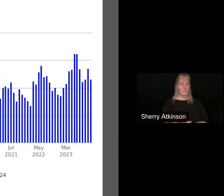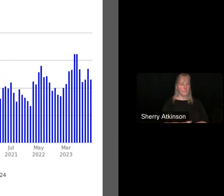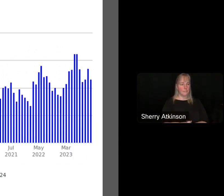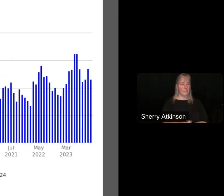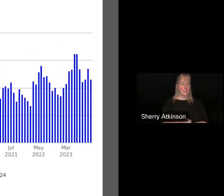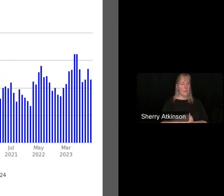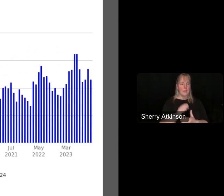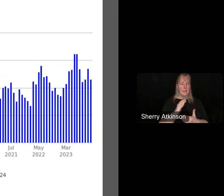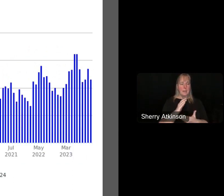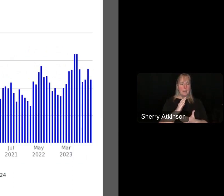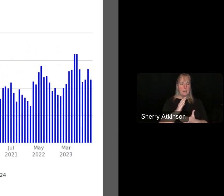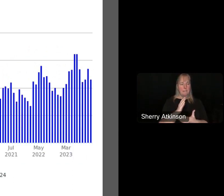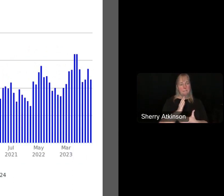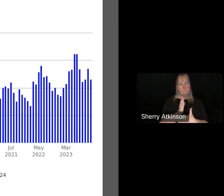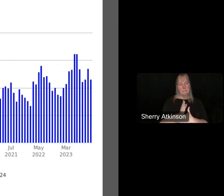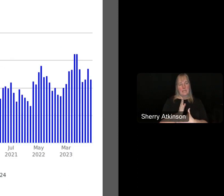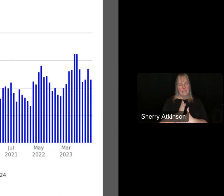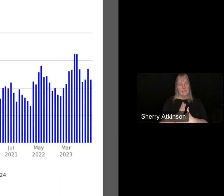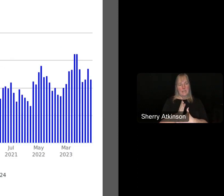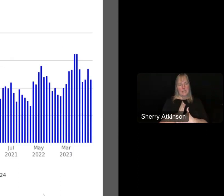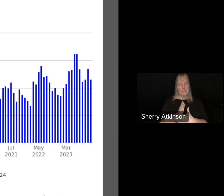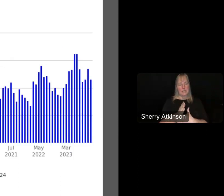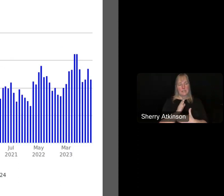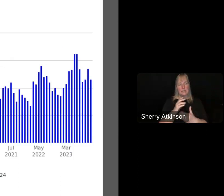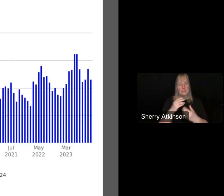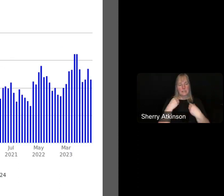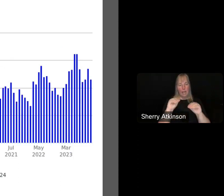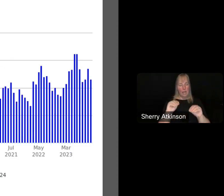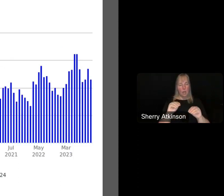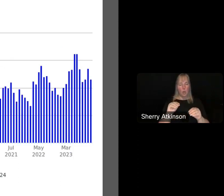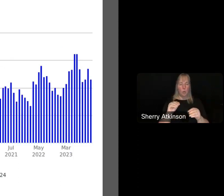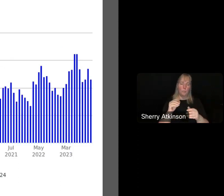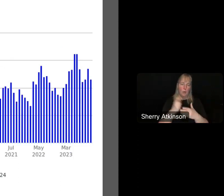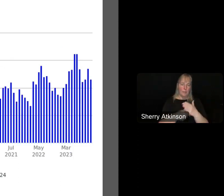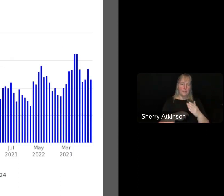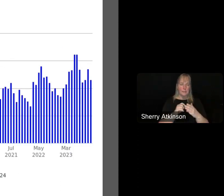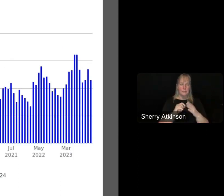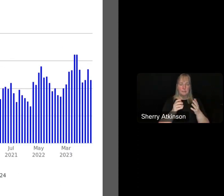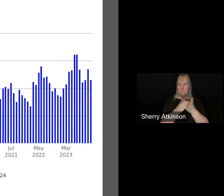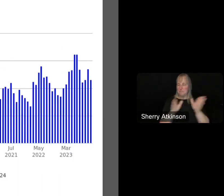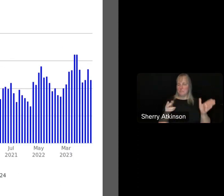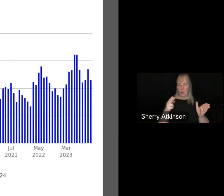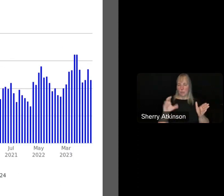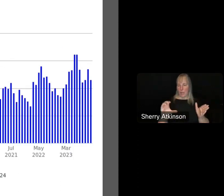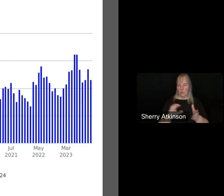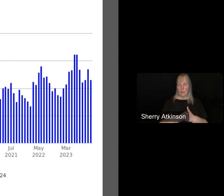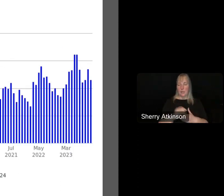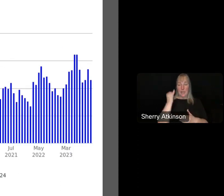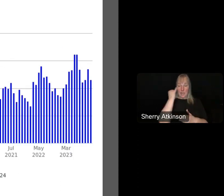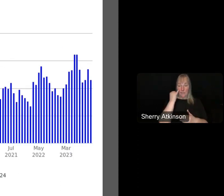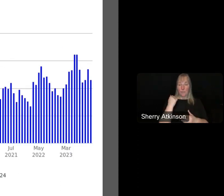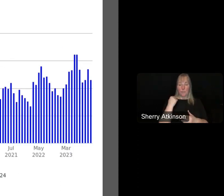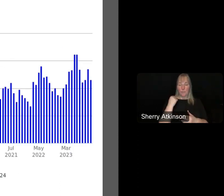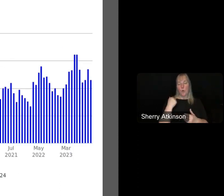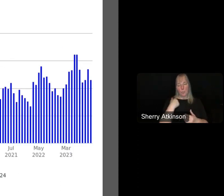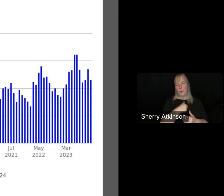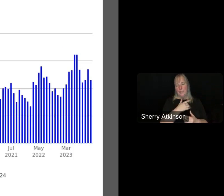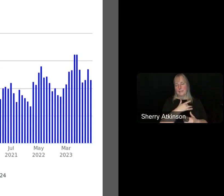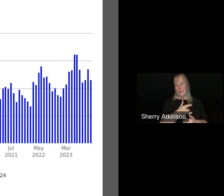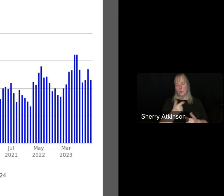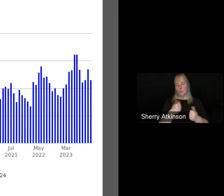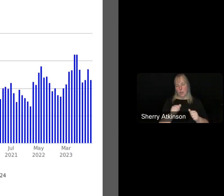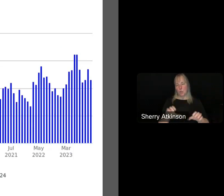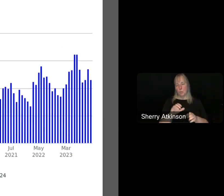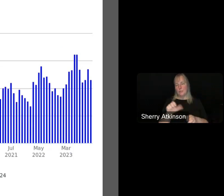Medium sell prices as a whole in Howard County. Again, we try to do 10-year trends, all types of